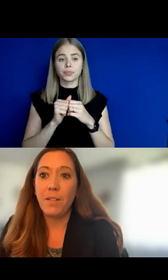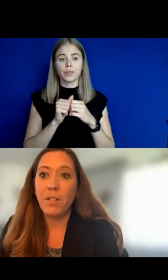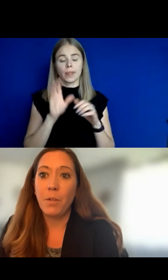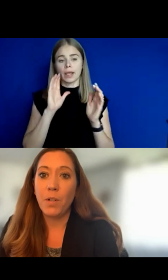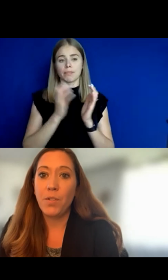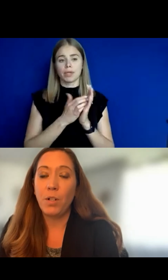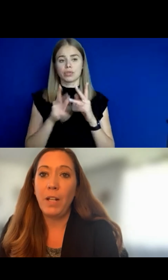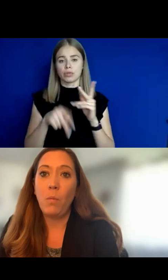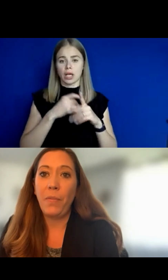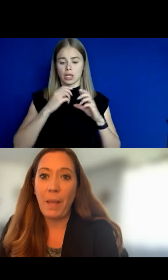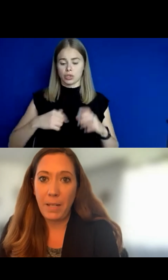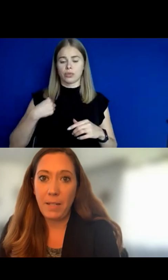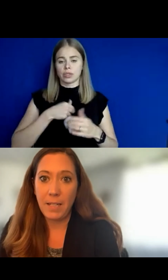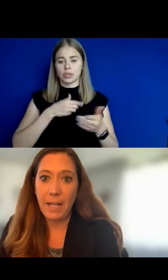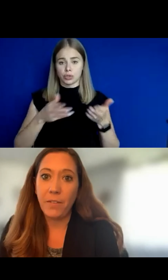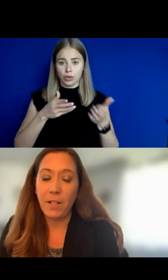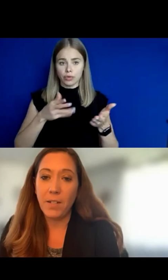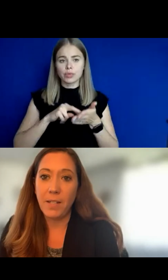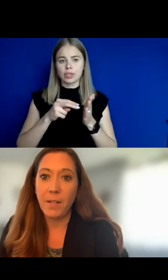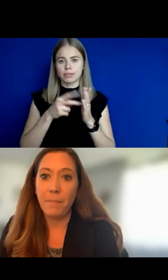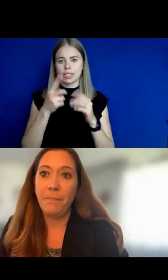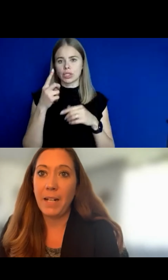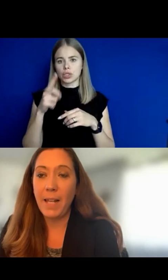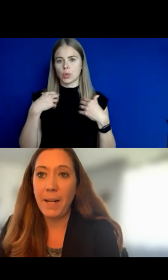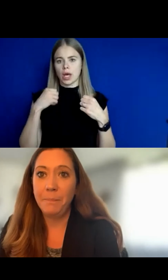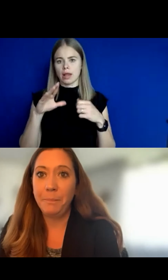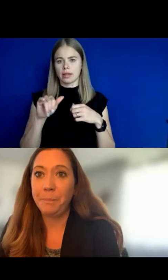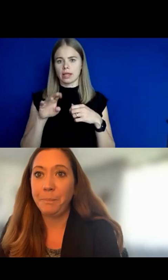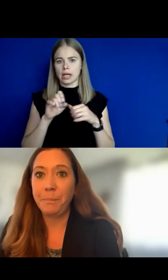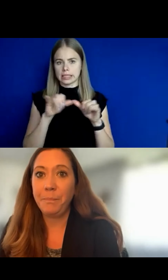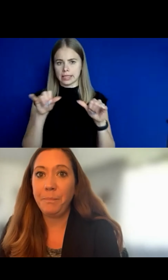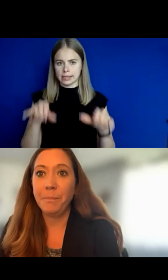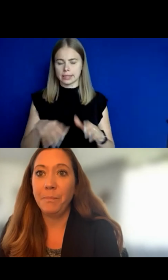of customer we're serving and what that means to the healthcare system. Next slide.